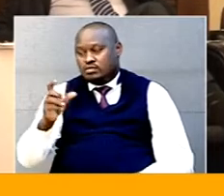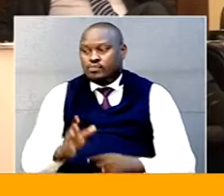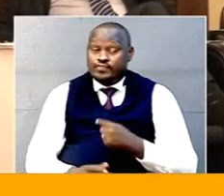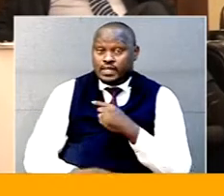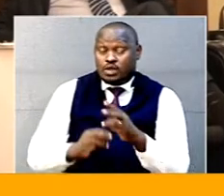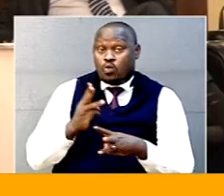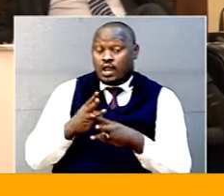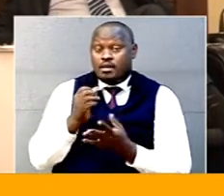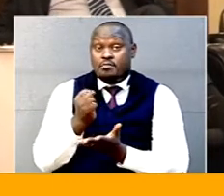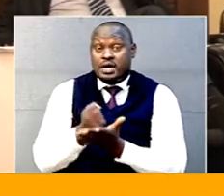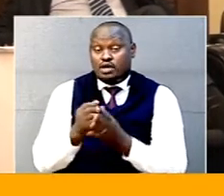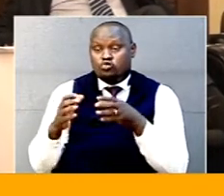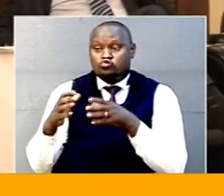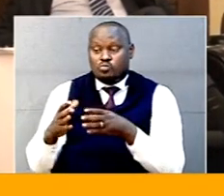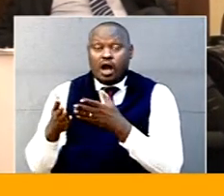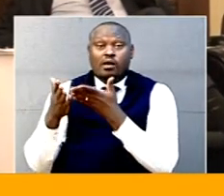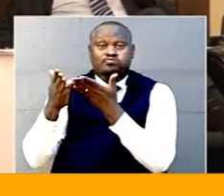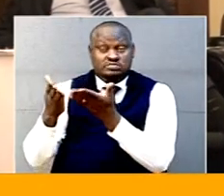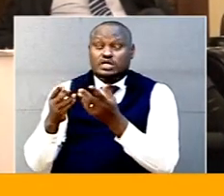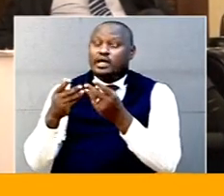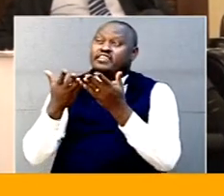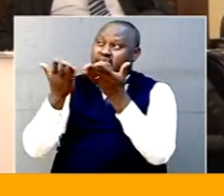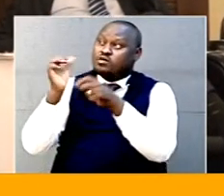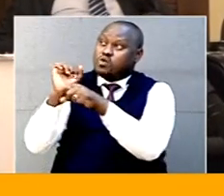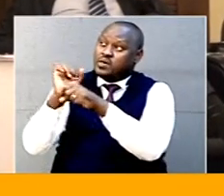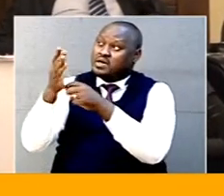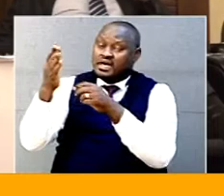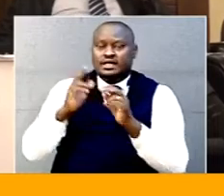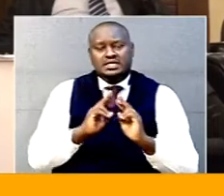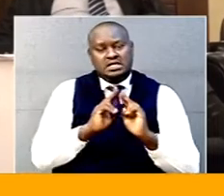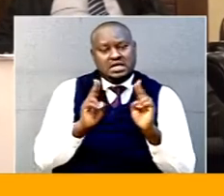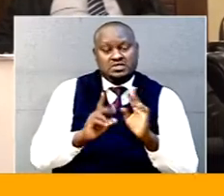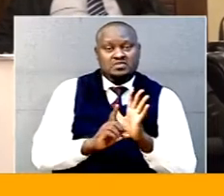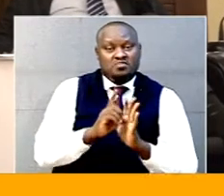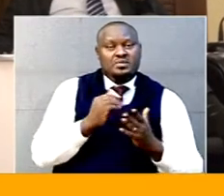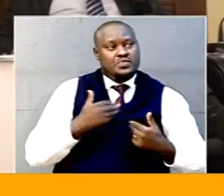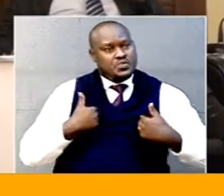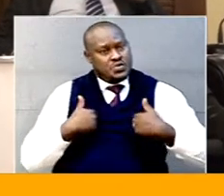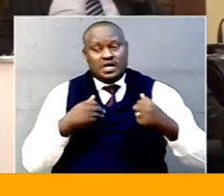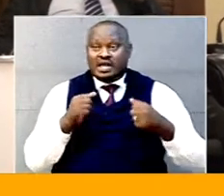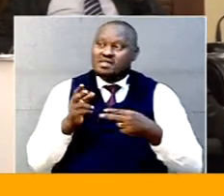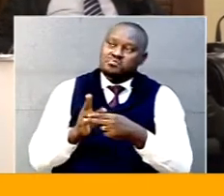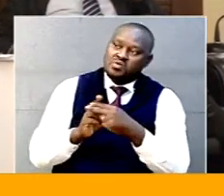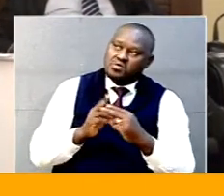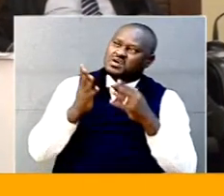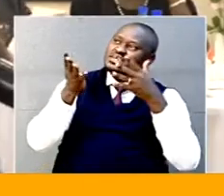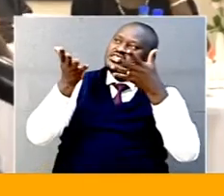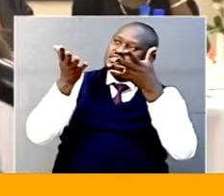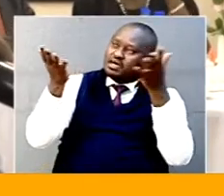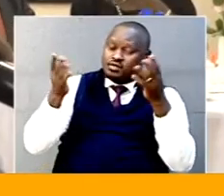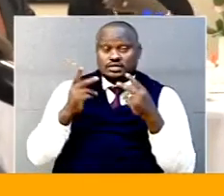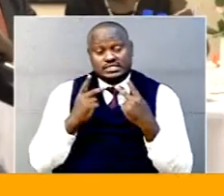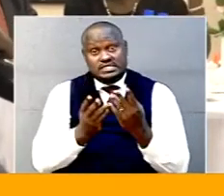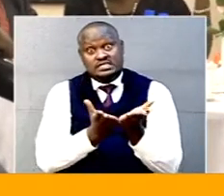Group's toolbox enables International Development Association to meet its work in the space where public policy